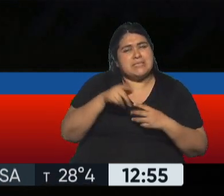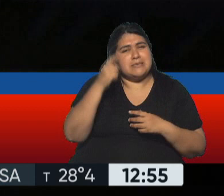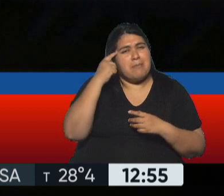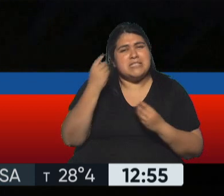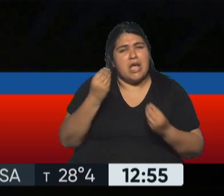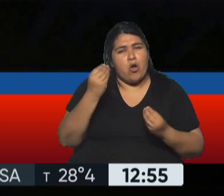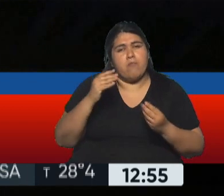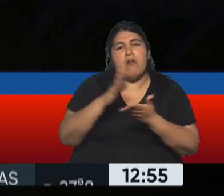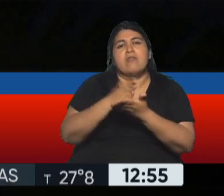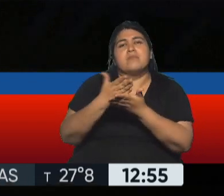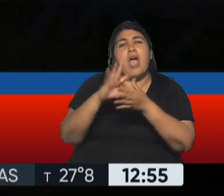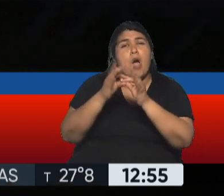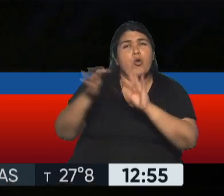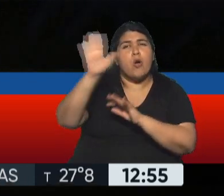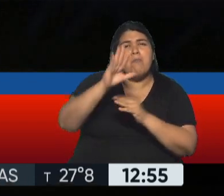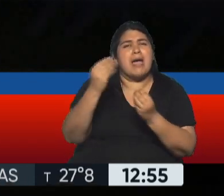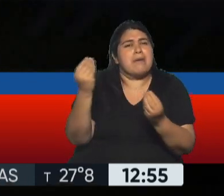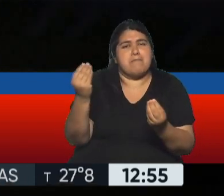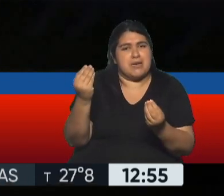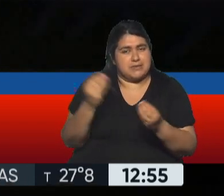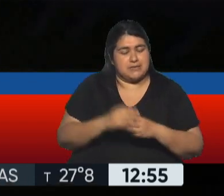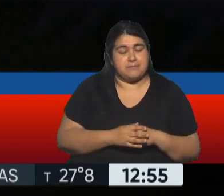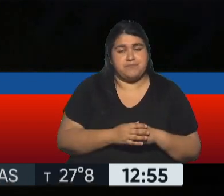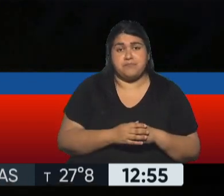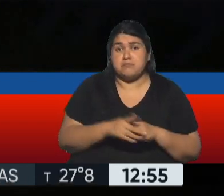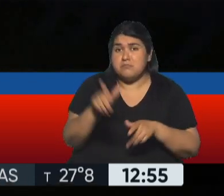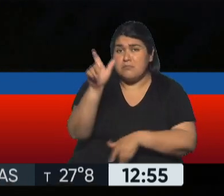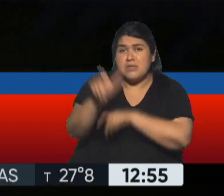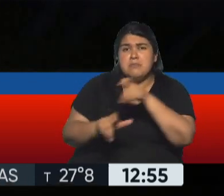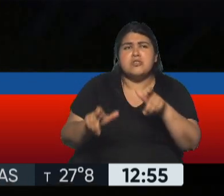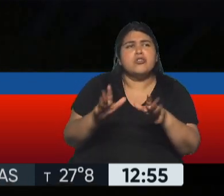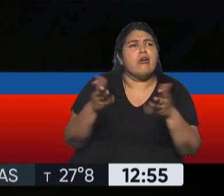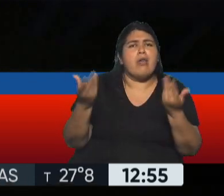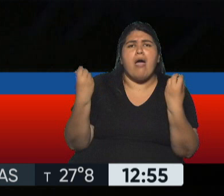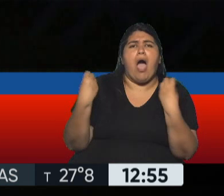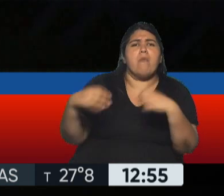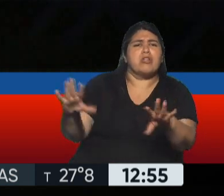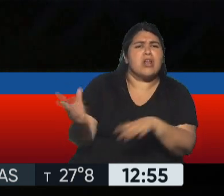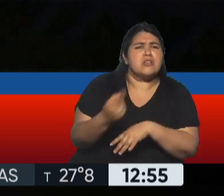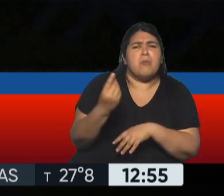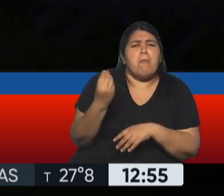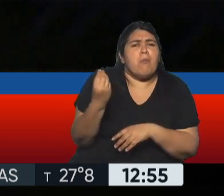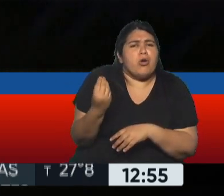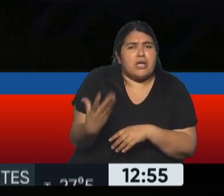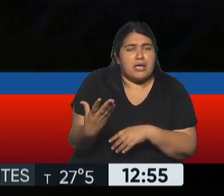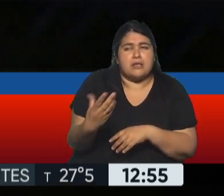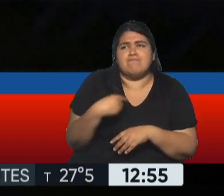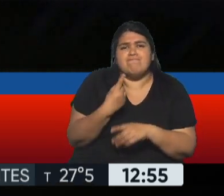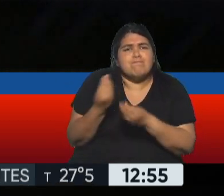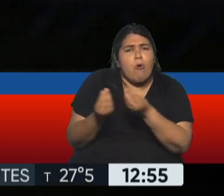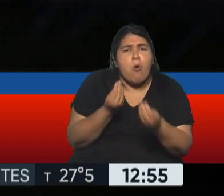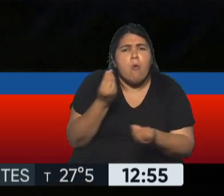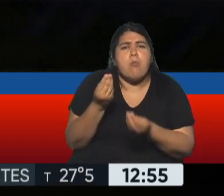at the European border. Why are these people left in limbo? And what can be done in order to stop